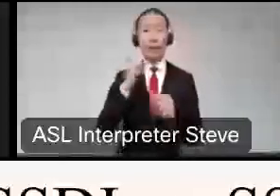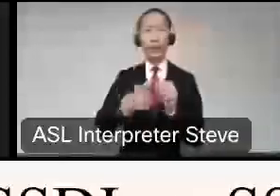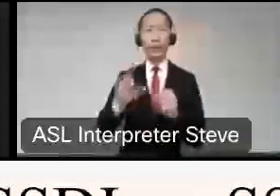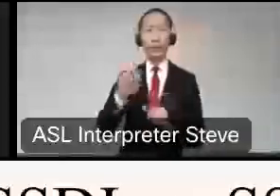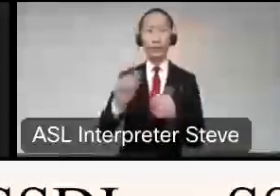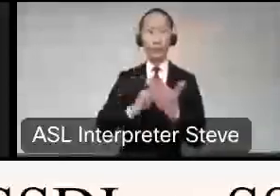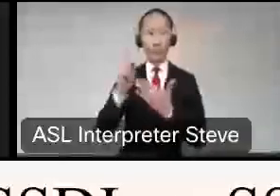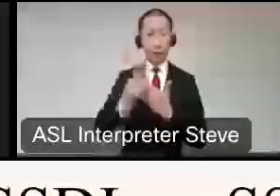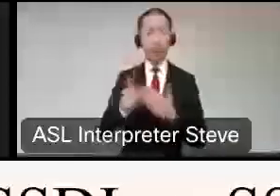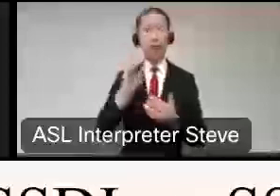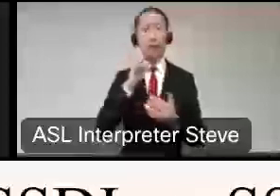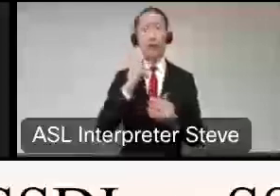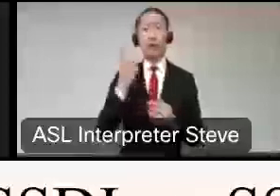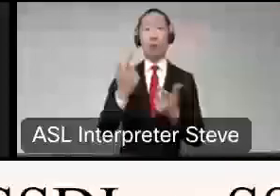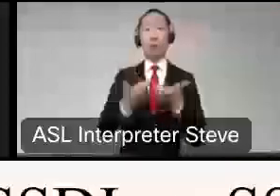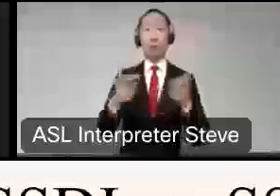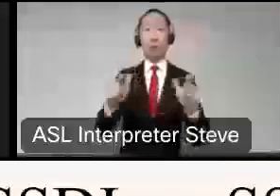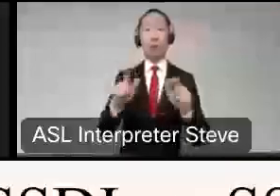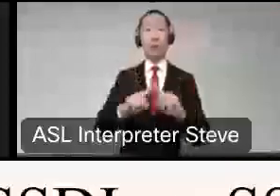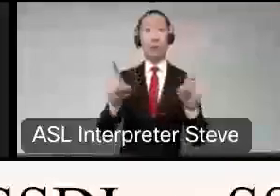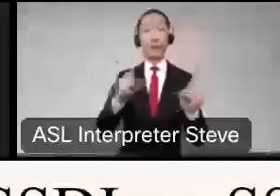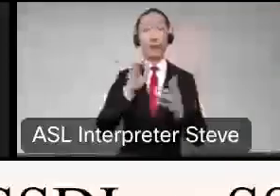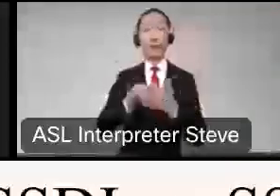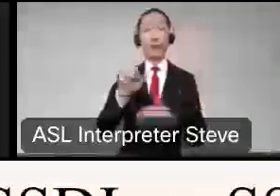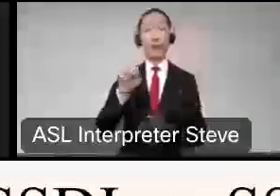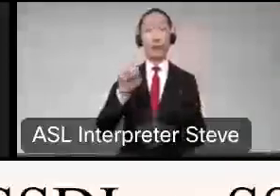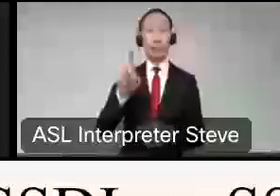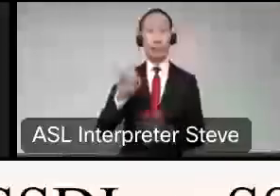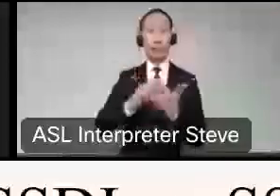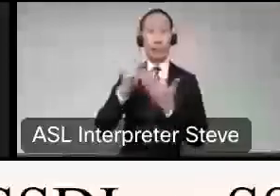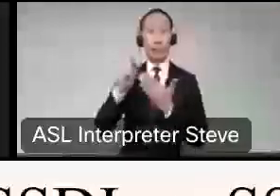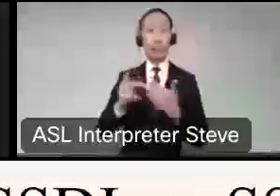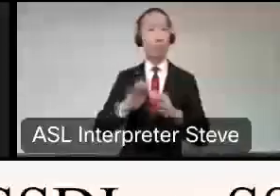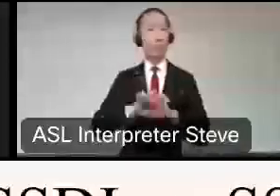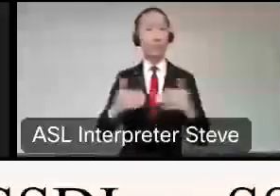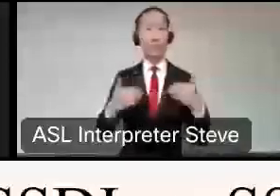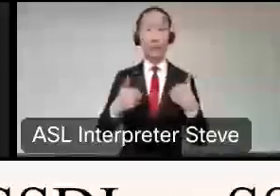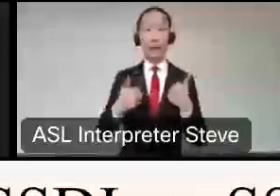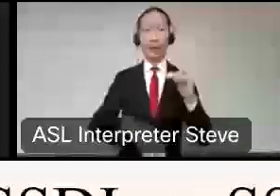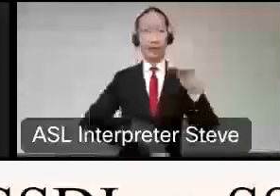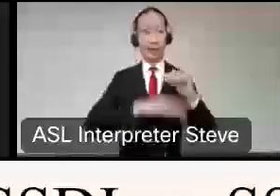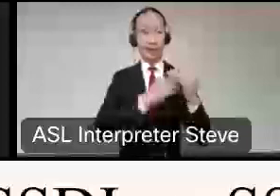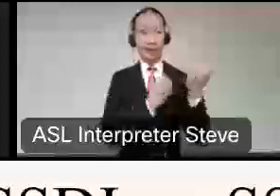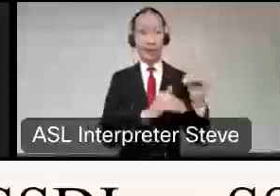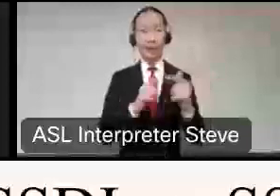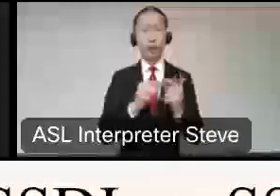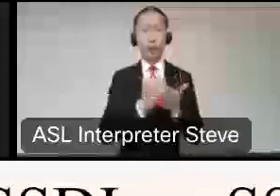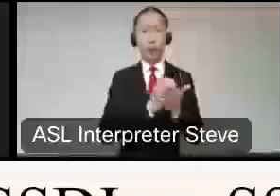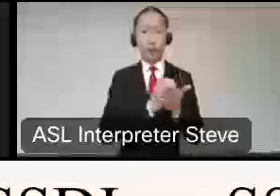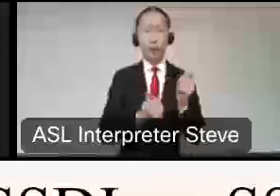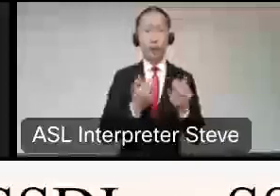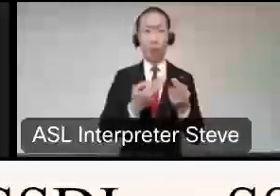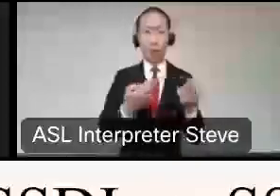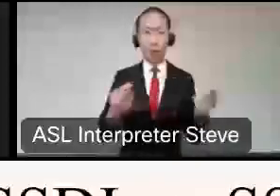program. So you'll see one of the major differences is that the SSDI program does not have a cap or limit to income or